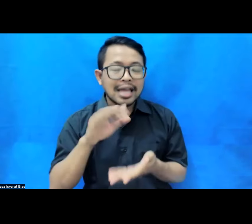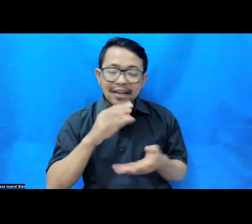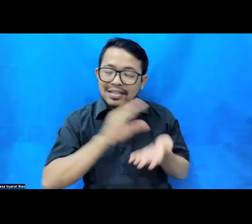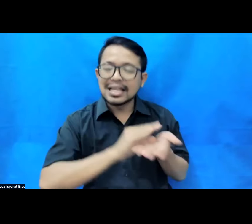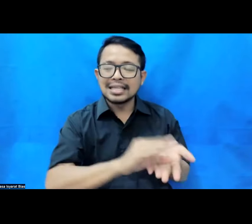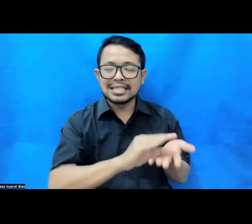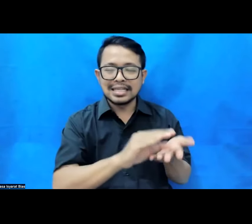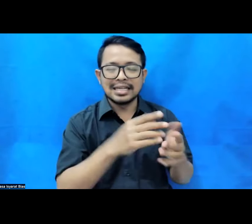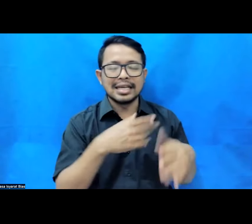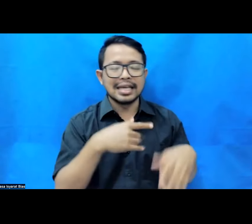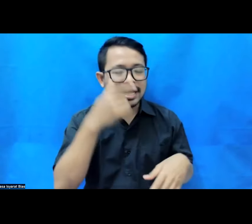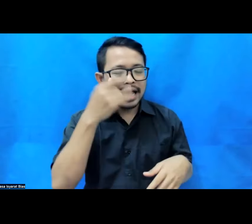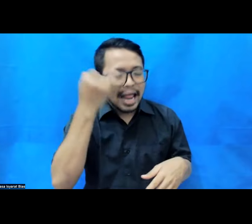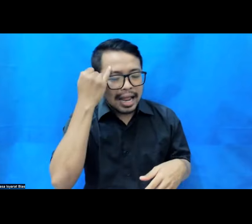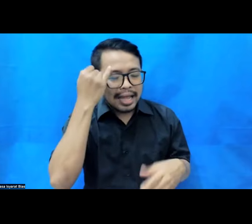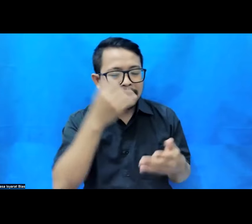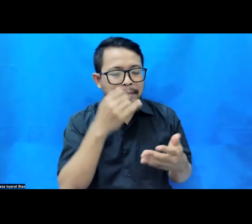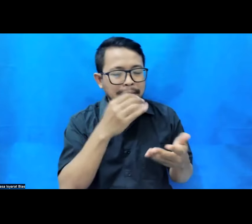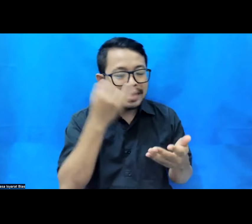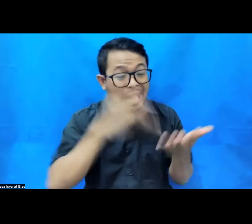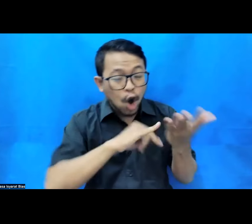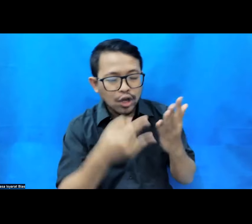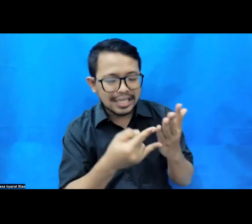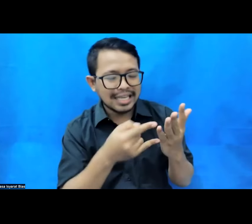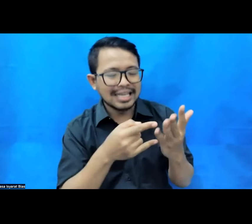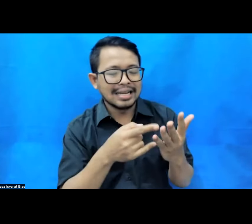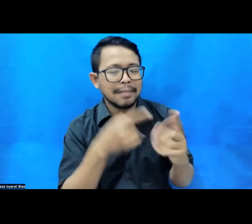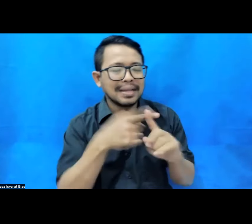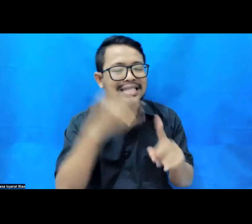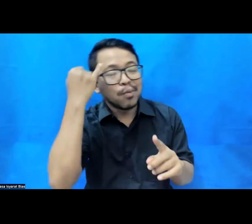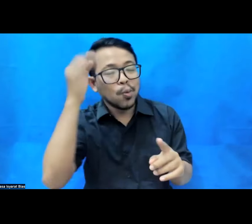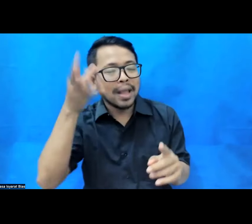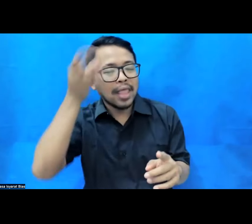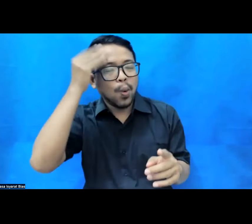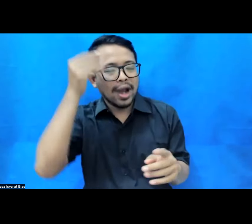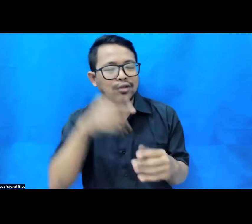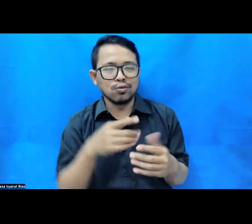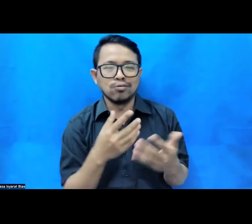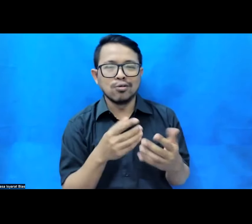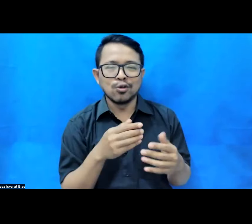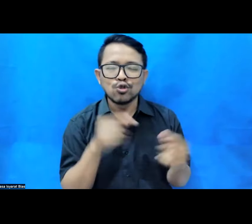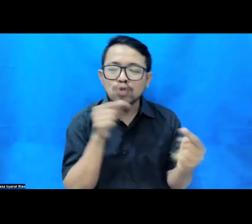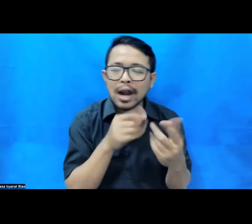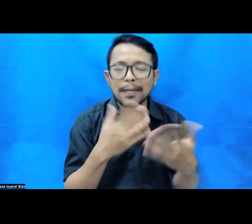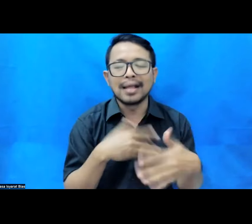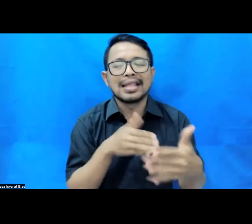challenges, those that matter most for our people, planet, and prosperity.